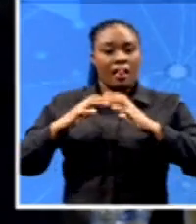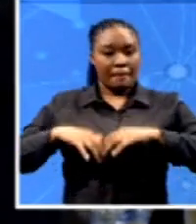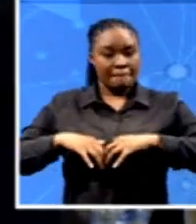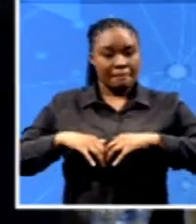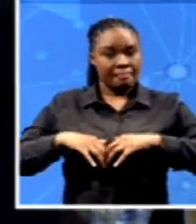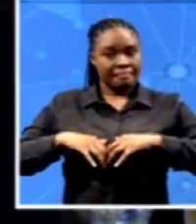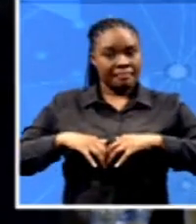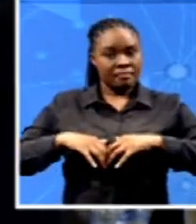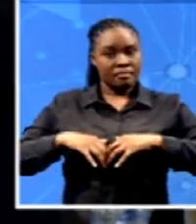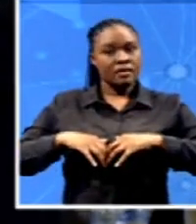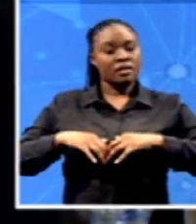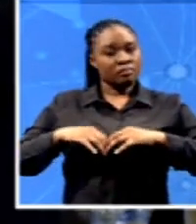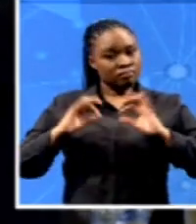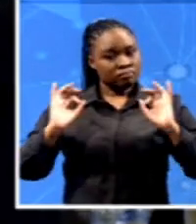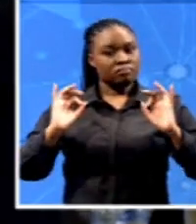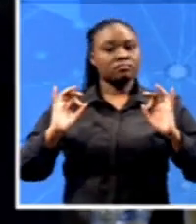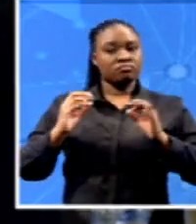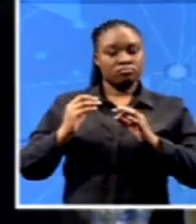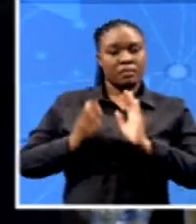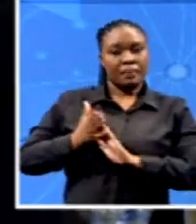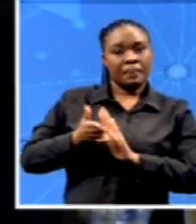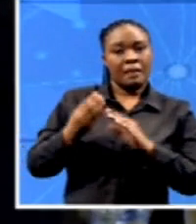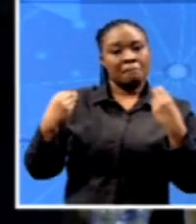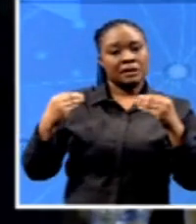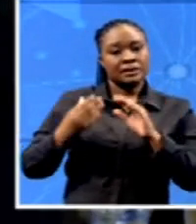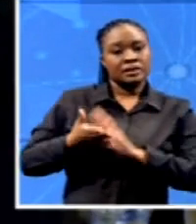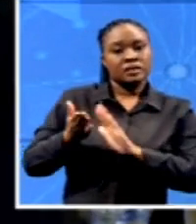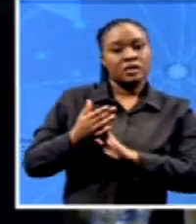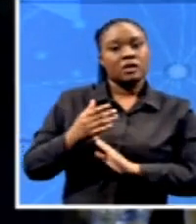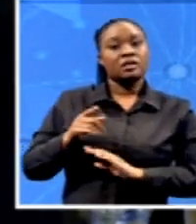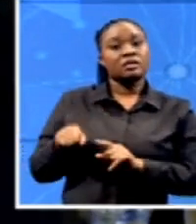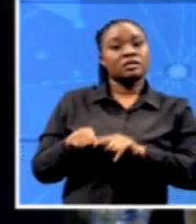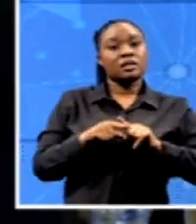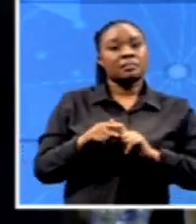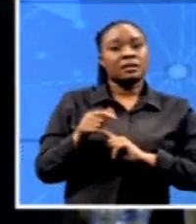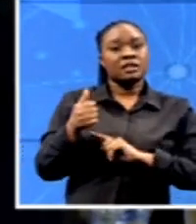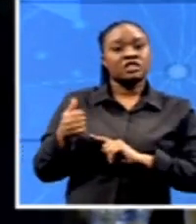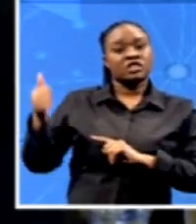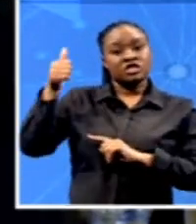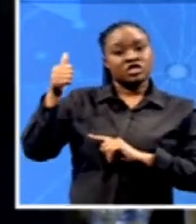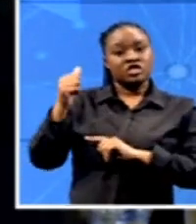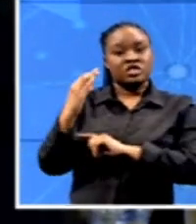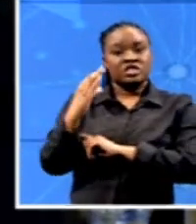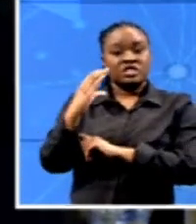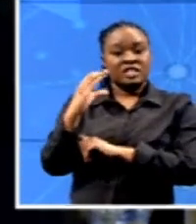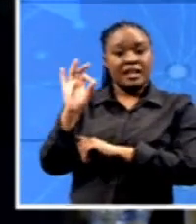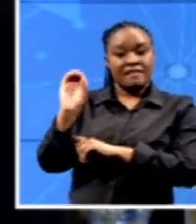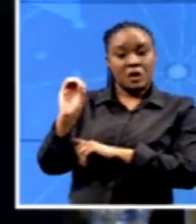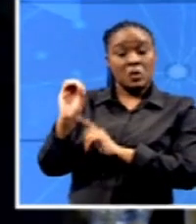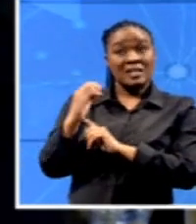when, as our Chief Financial Officer said, we have got debt repayments of 36 billion per annum,